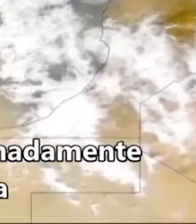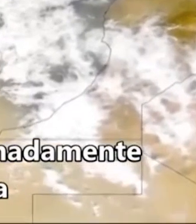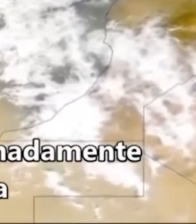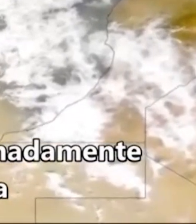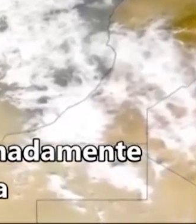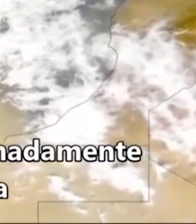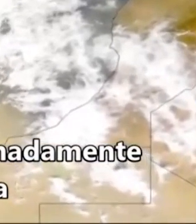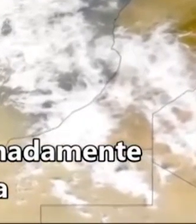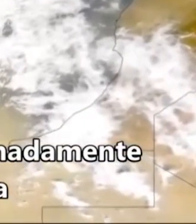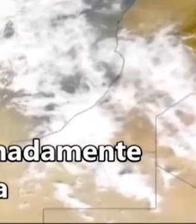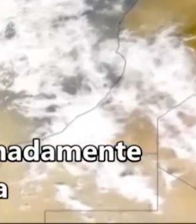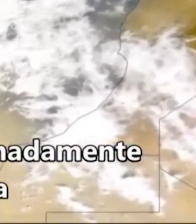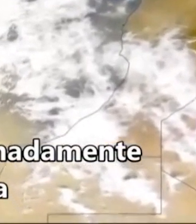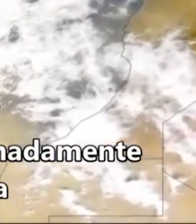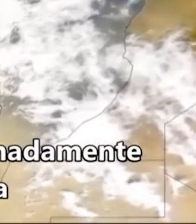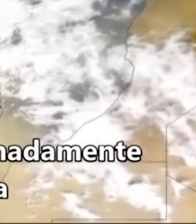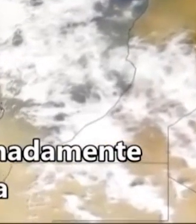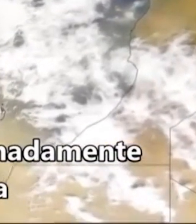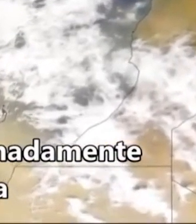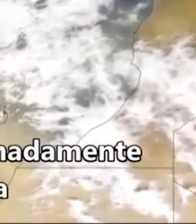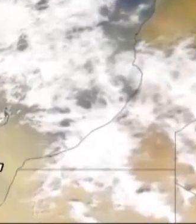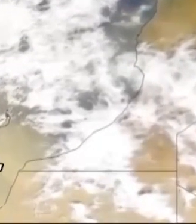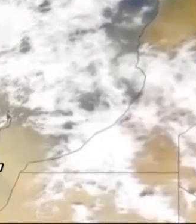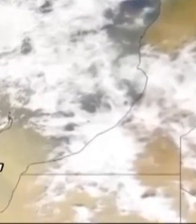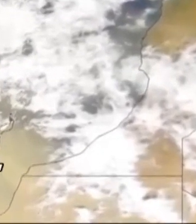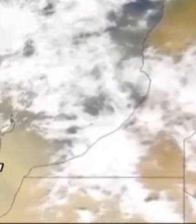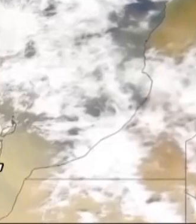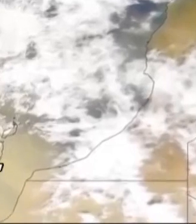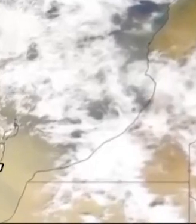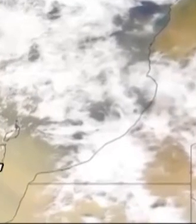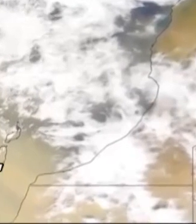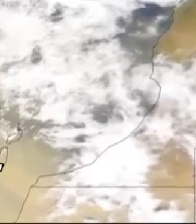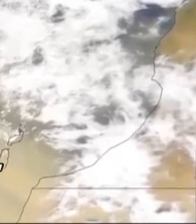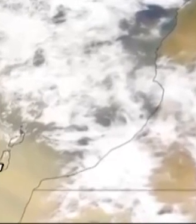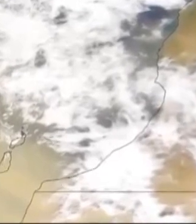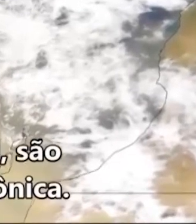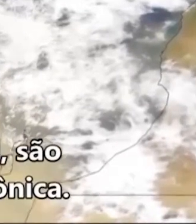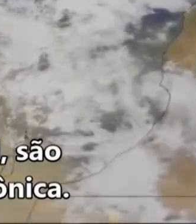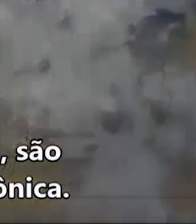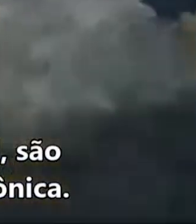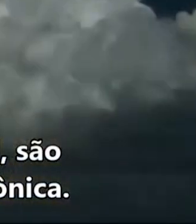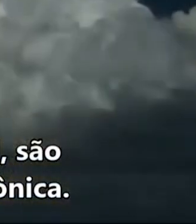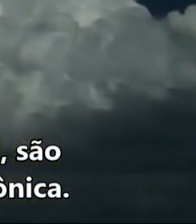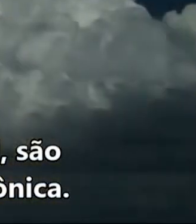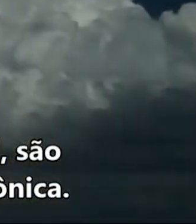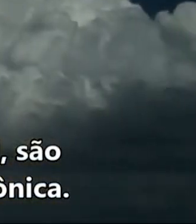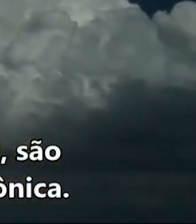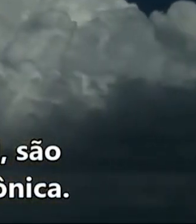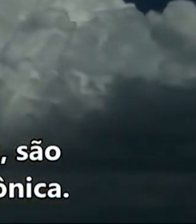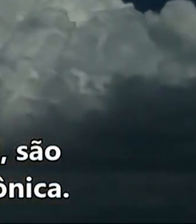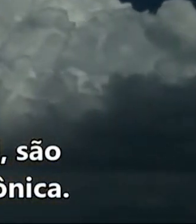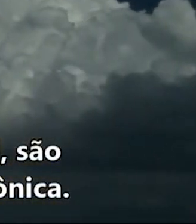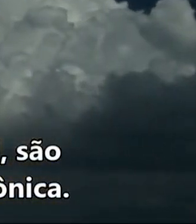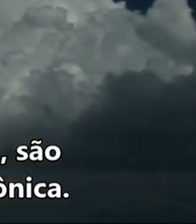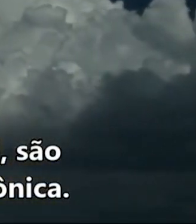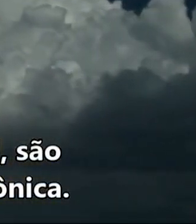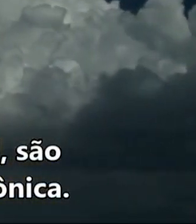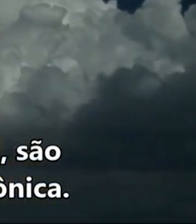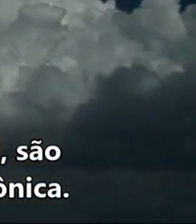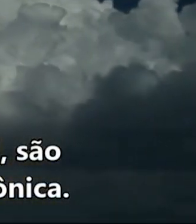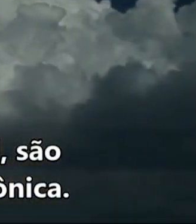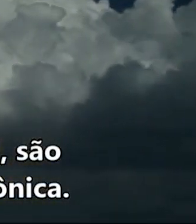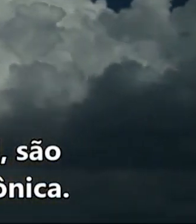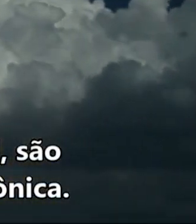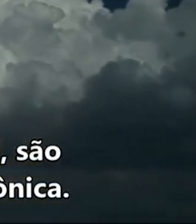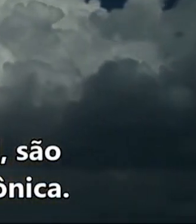nearly 700,000 semi-trucks worth of dust that leave the Sahara each year, 27.7 million tons, or